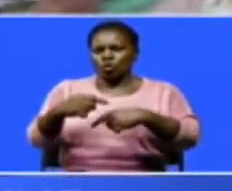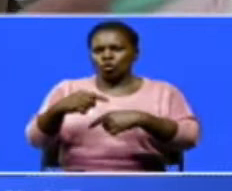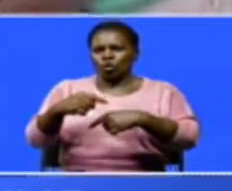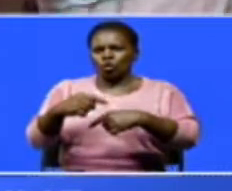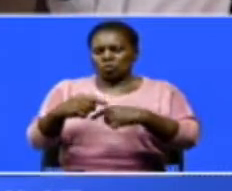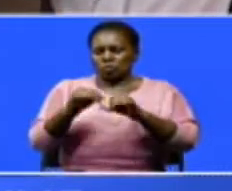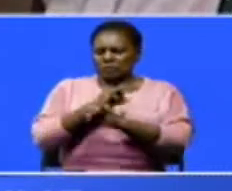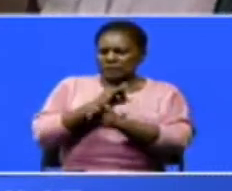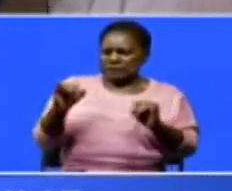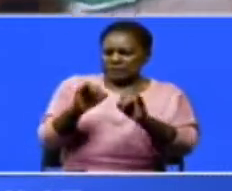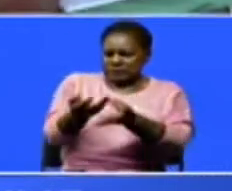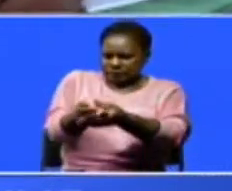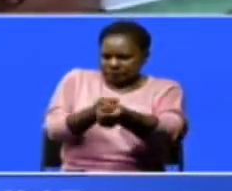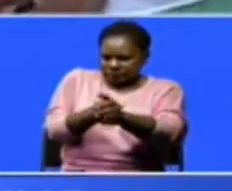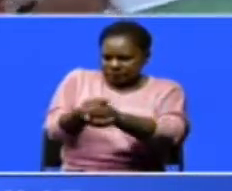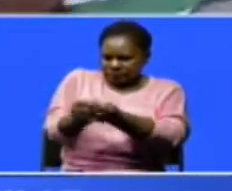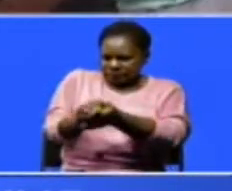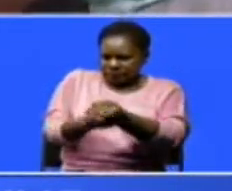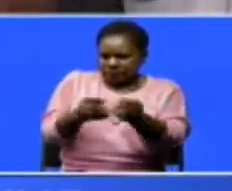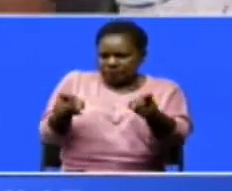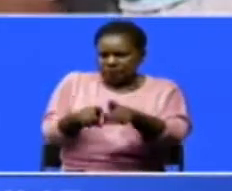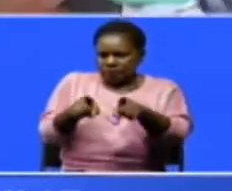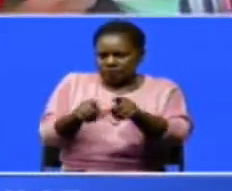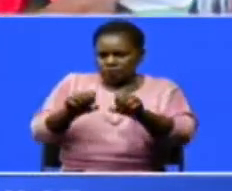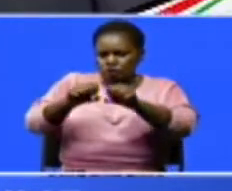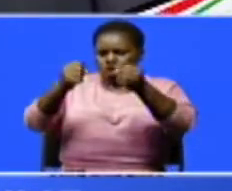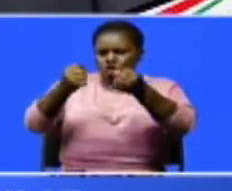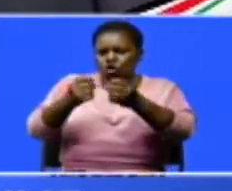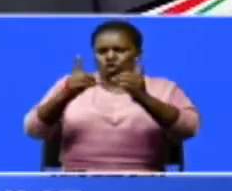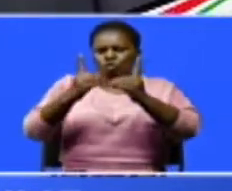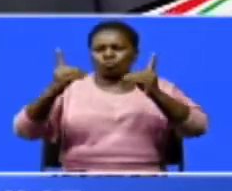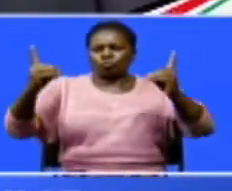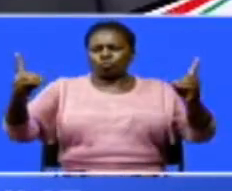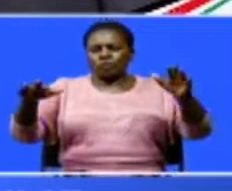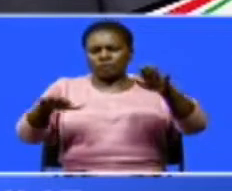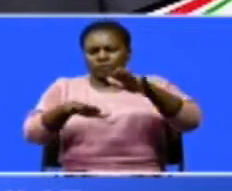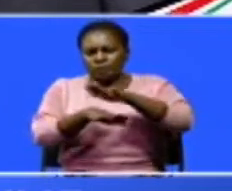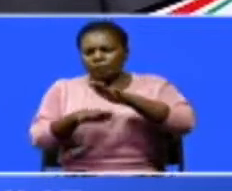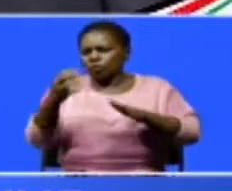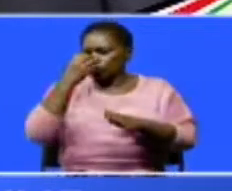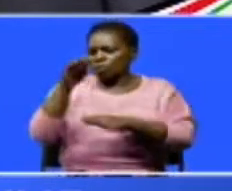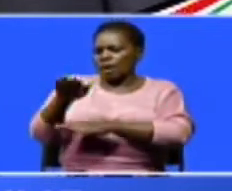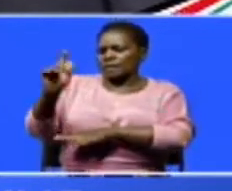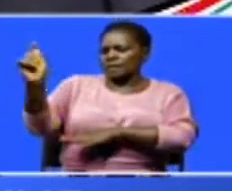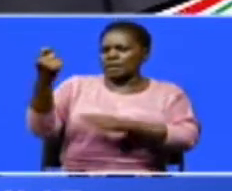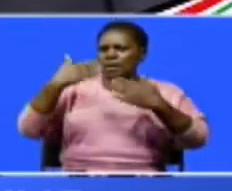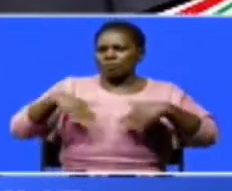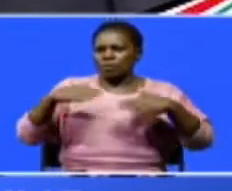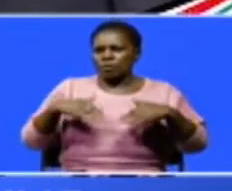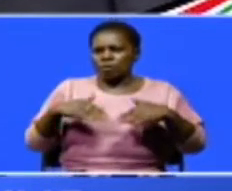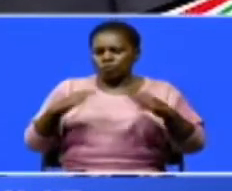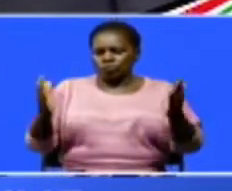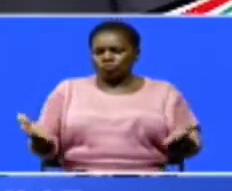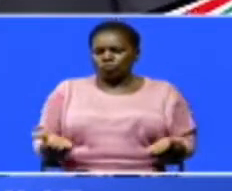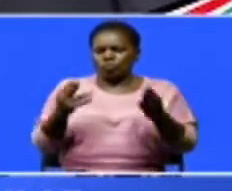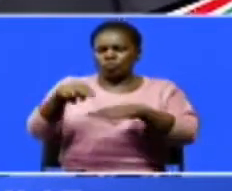personal hygiene by washing hands and observing social distance. His deputy William Ruto calling on Kenyans to lift up the